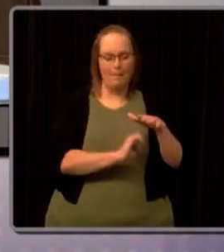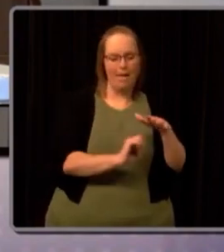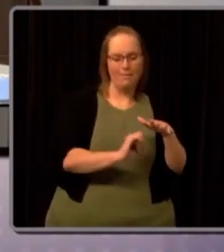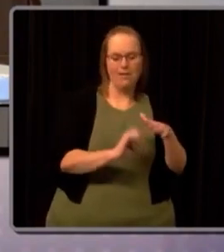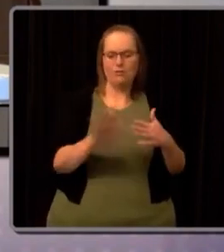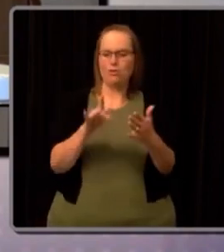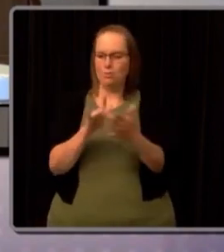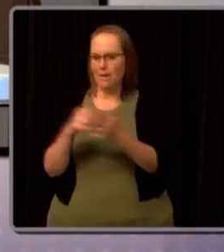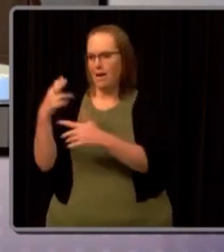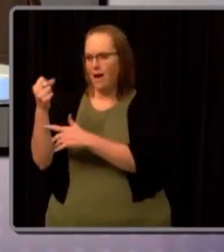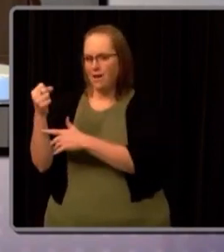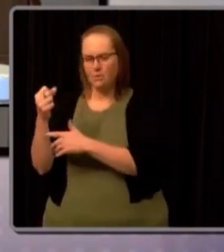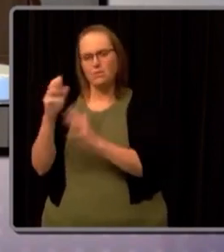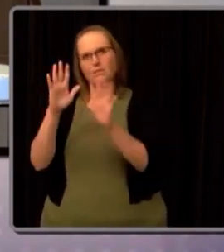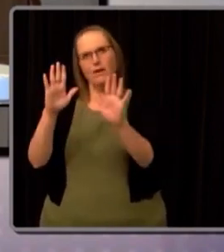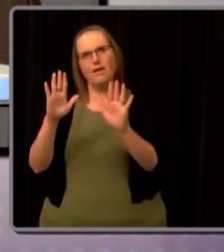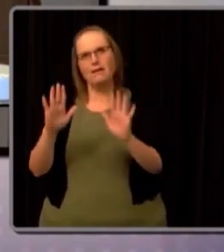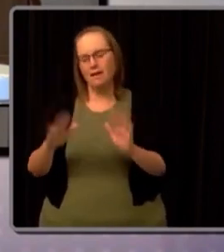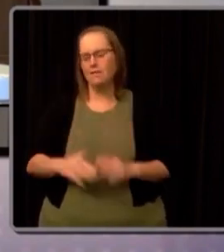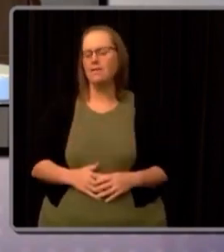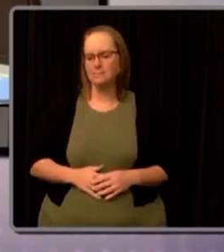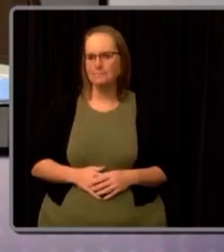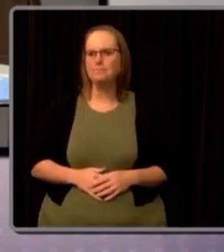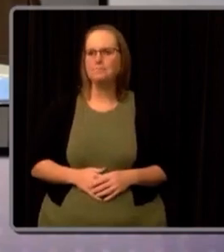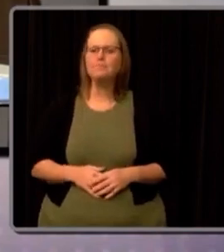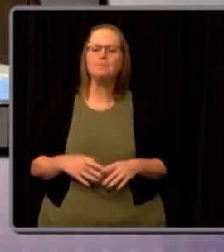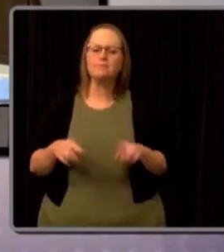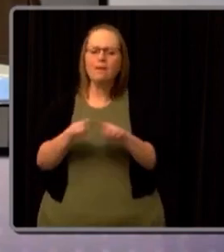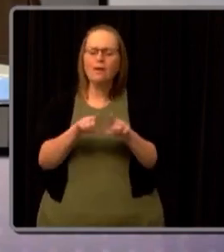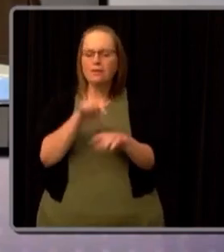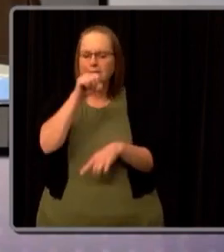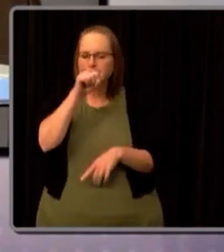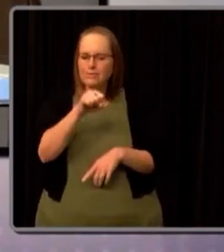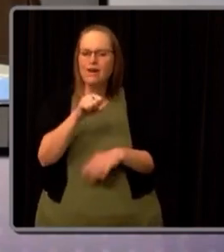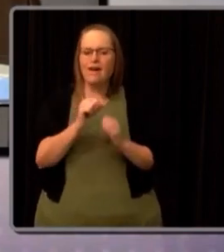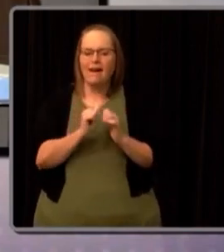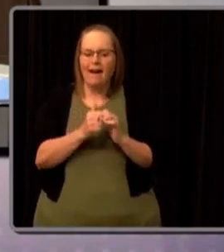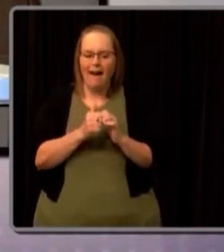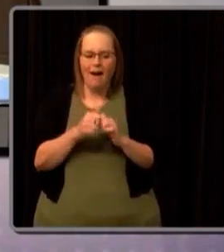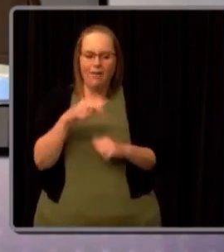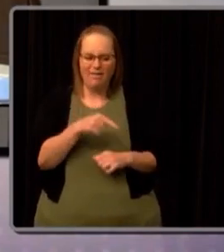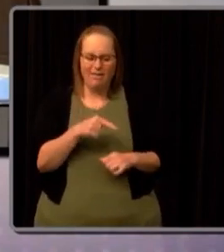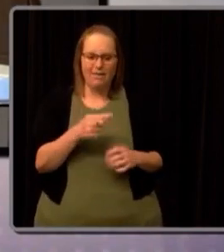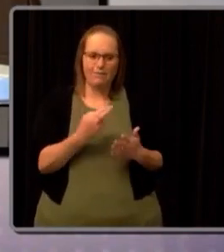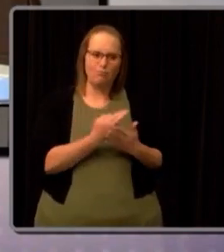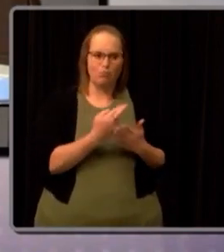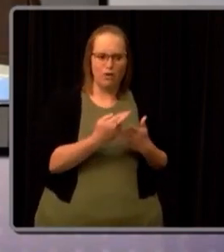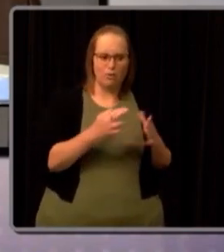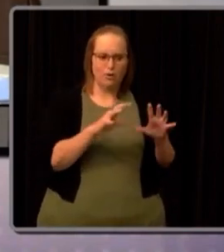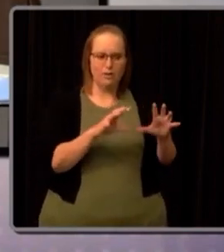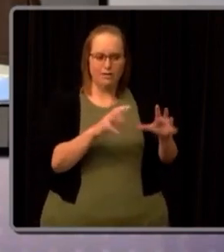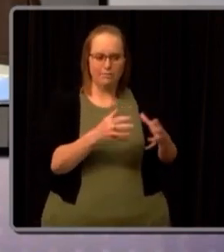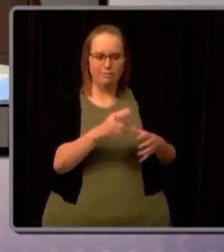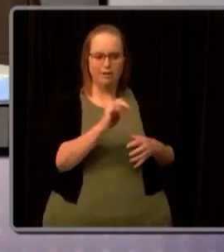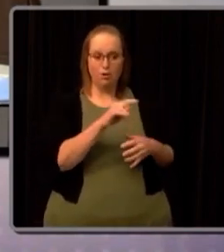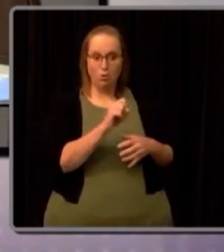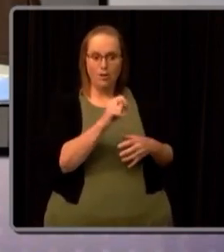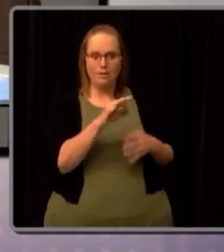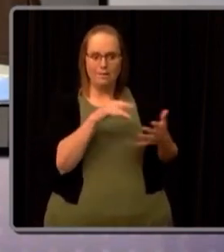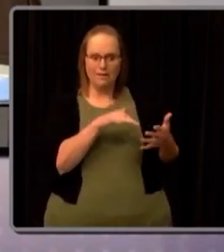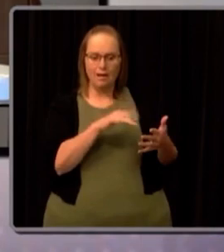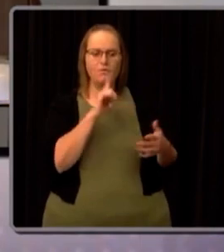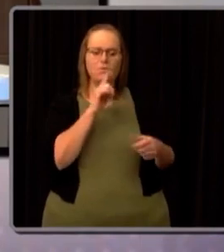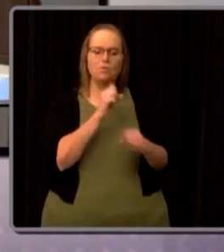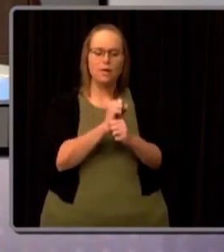is fantastic. I also love the way this resource, this Units of Study, how it really